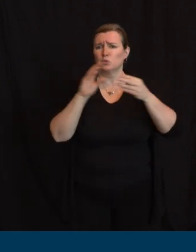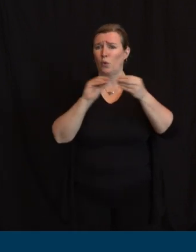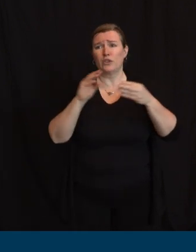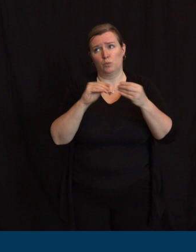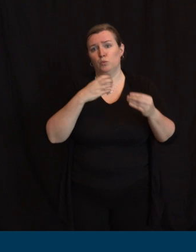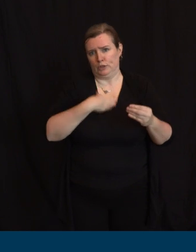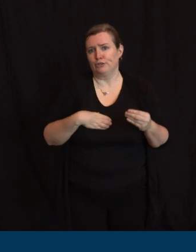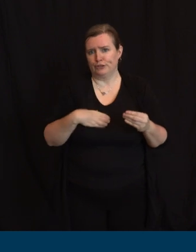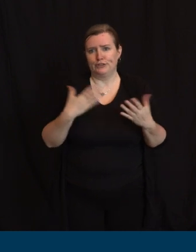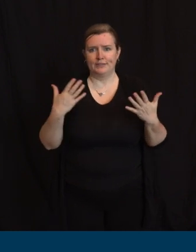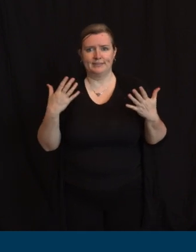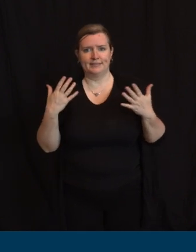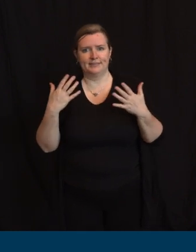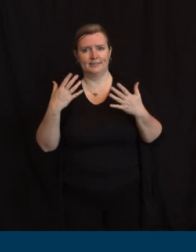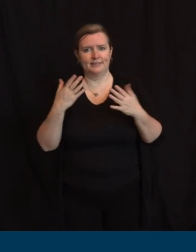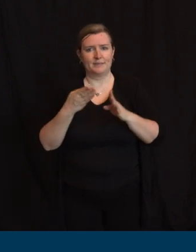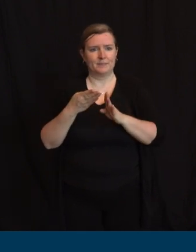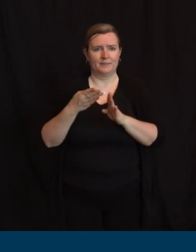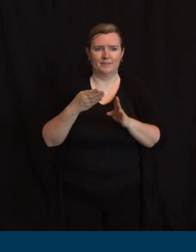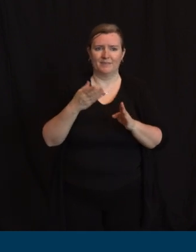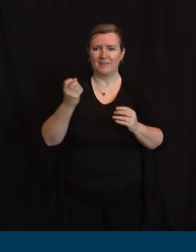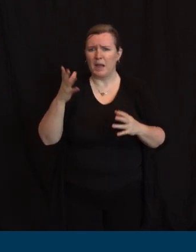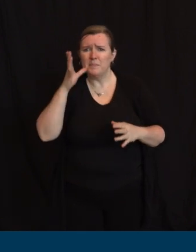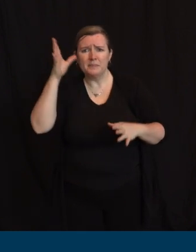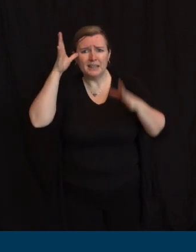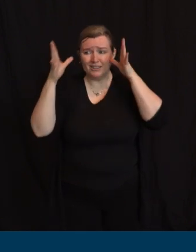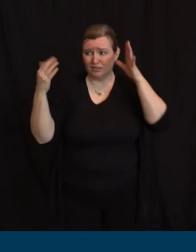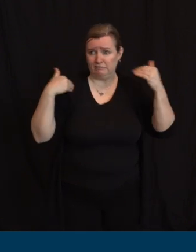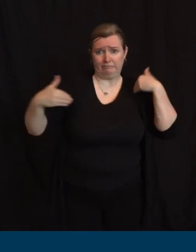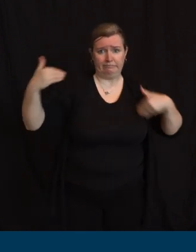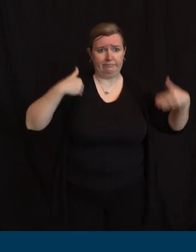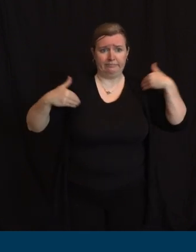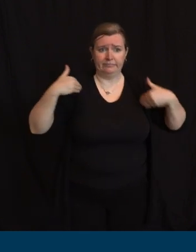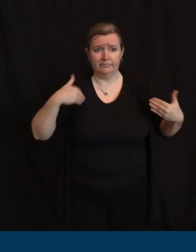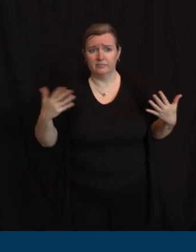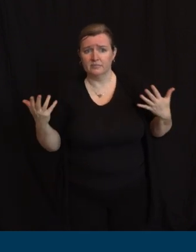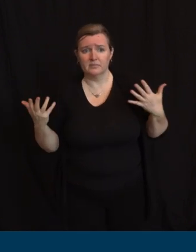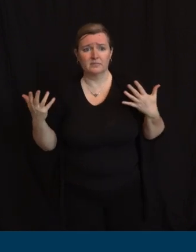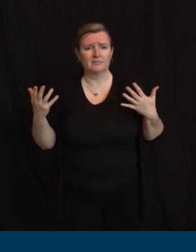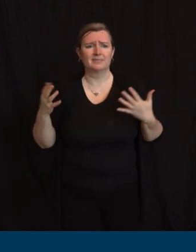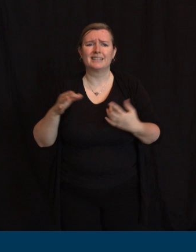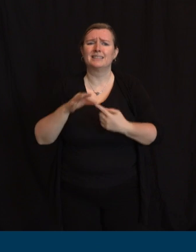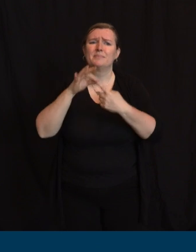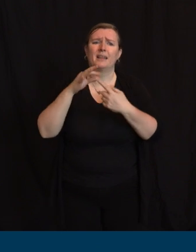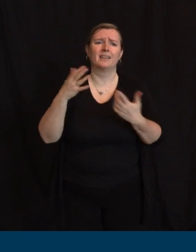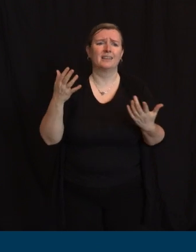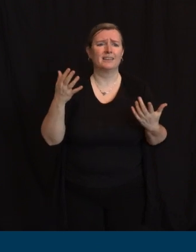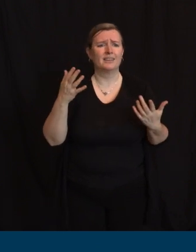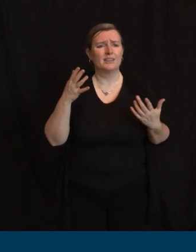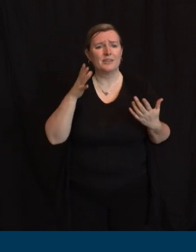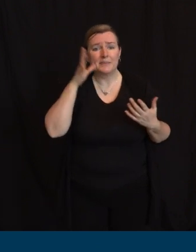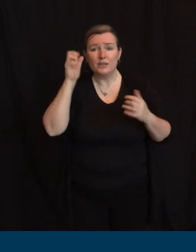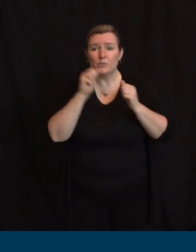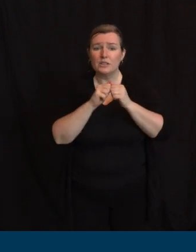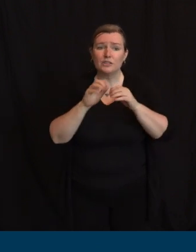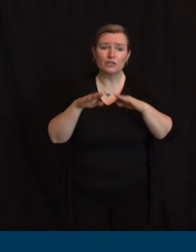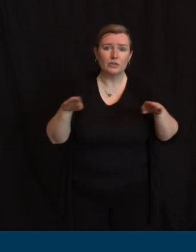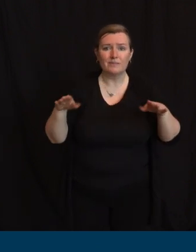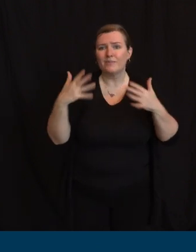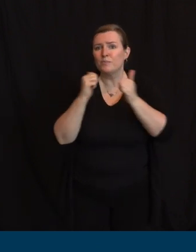of kids who are particularly sports-oriented, not surprisingly, of seniors in high